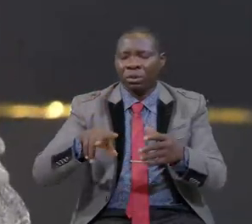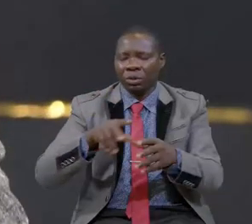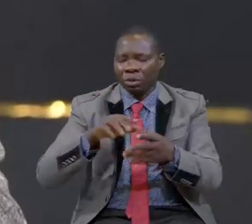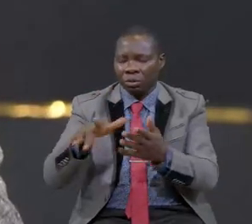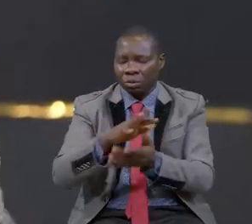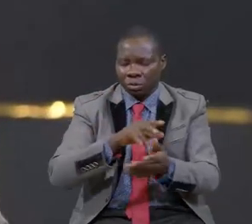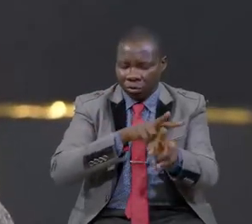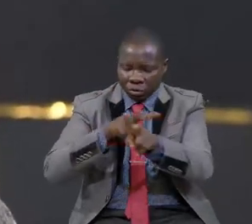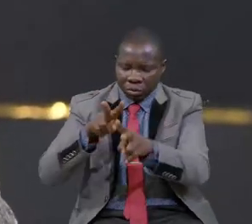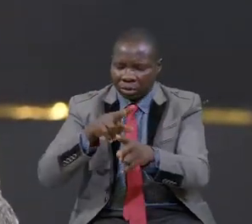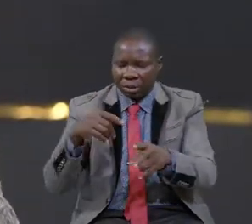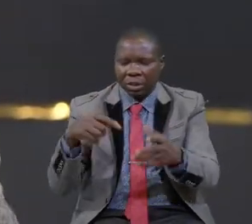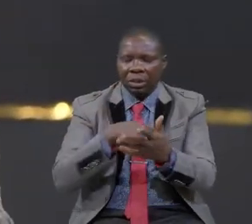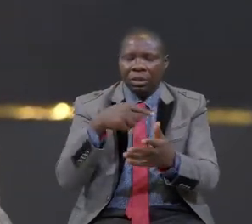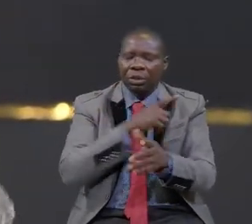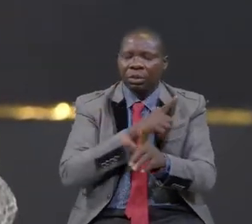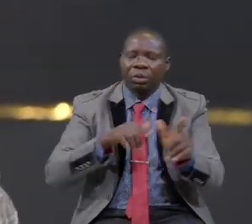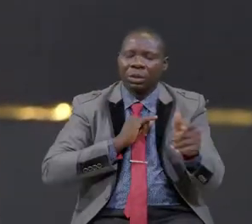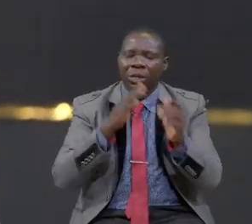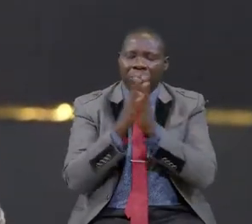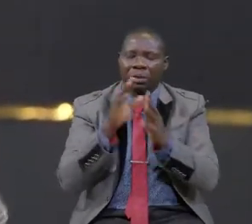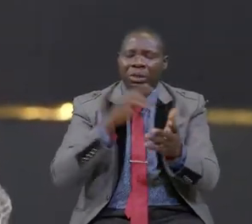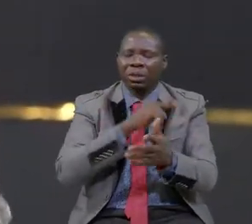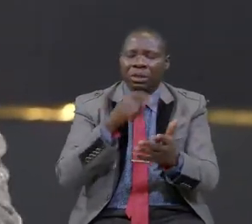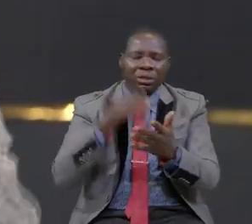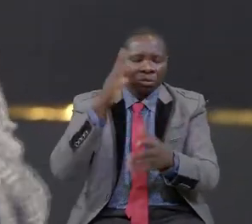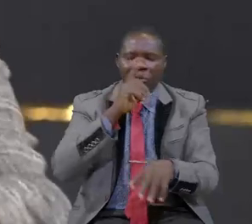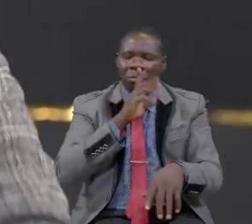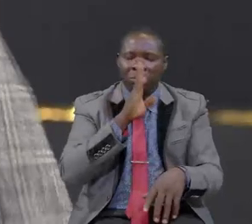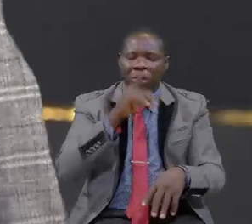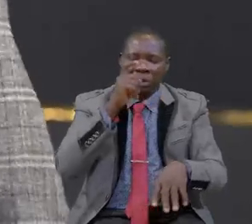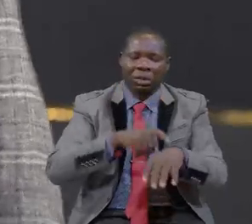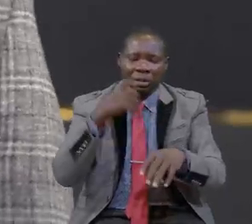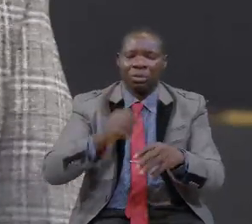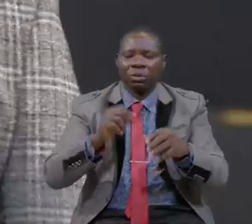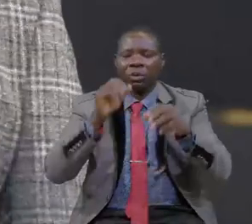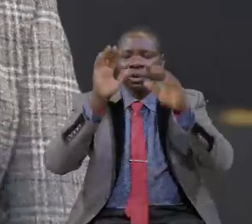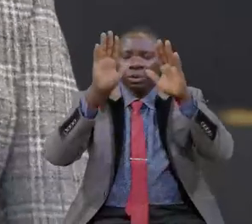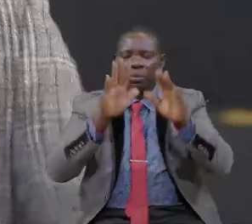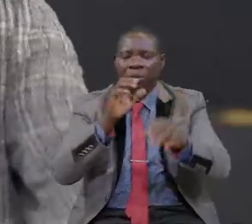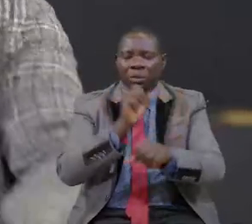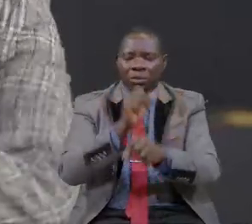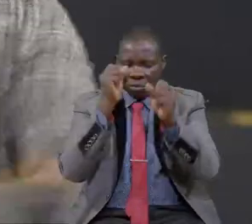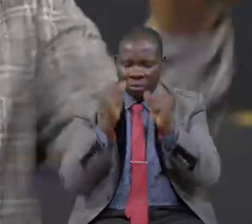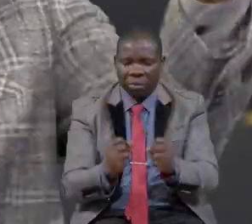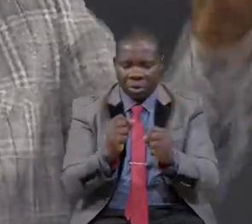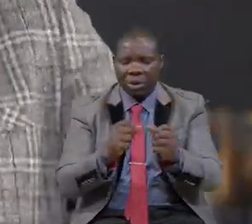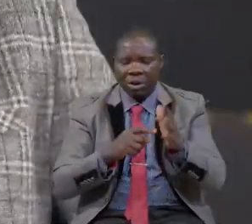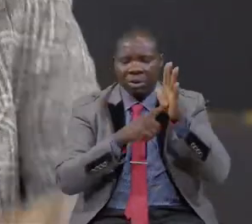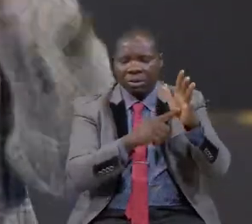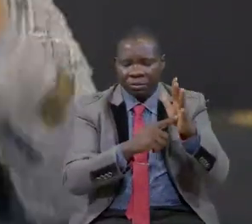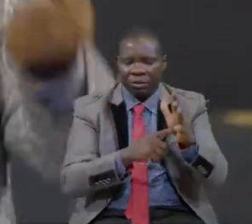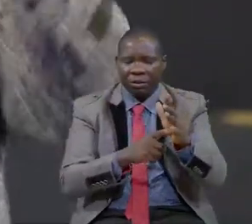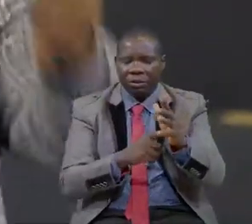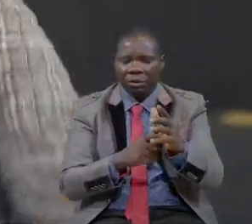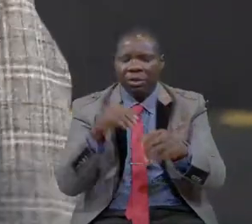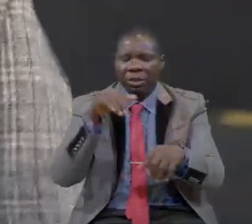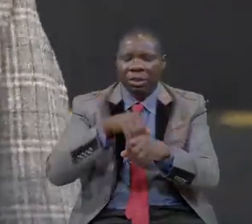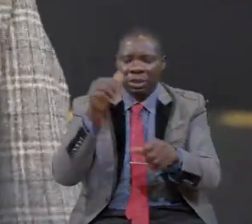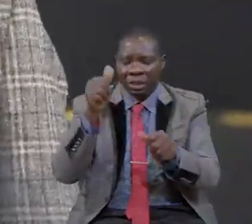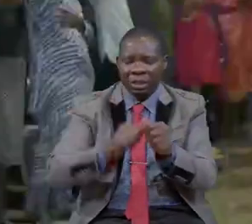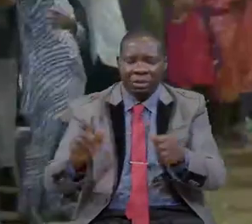the moment of miracle, power, demonstration, manifestation in every life in